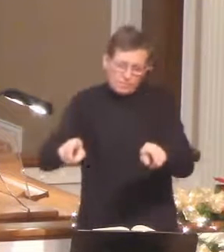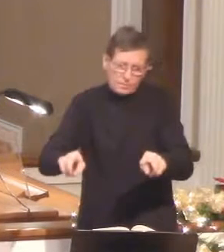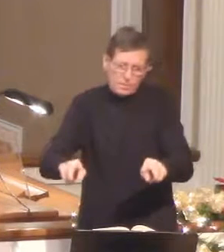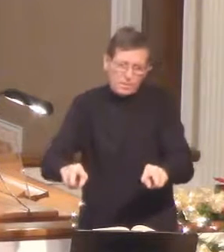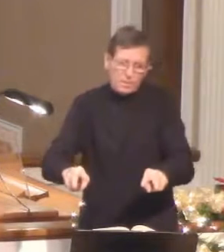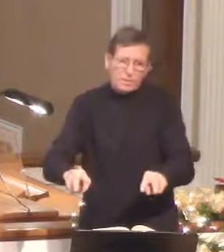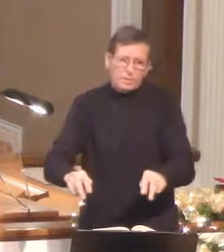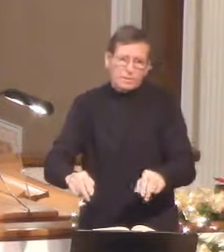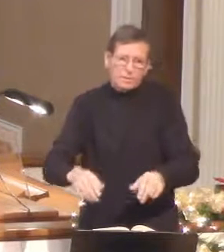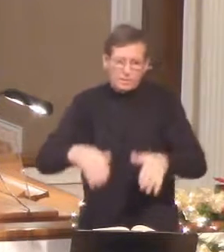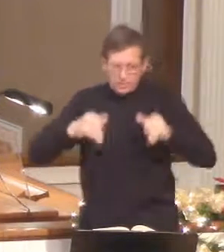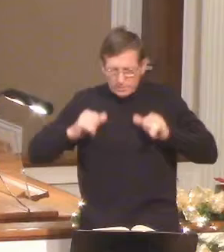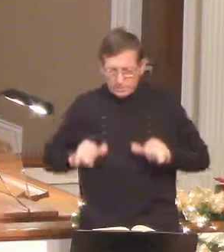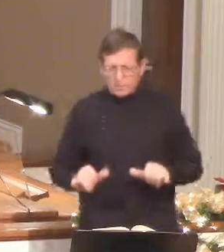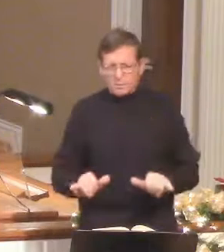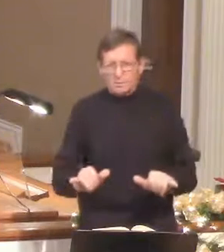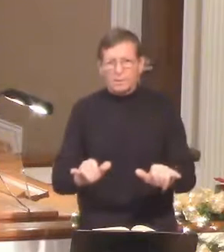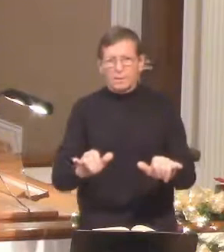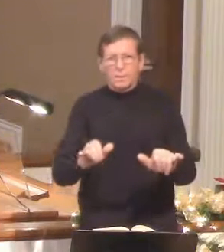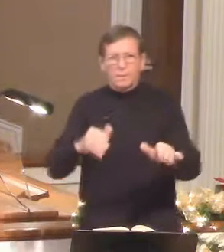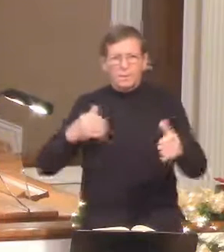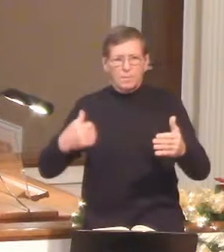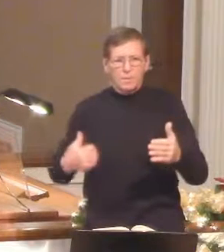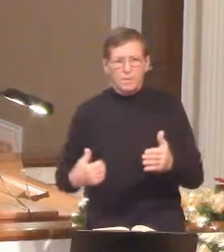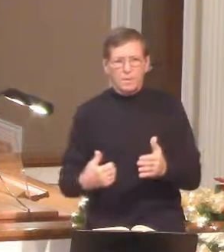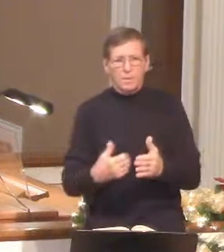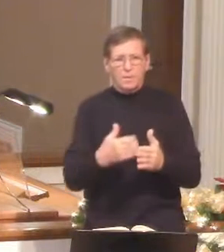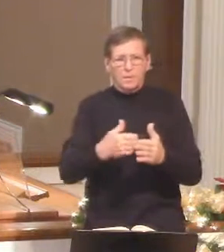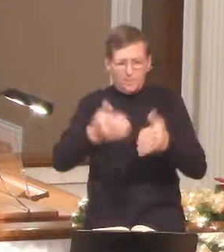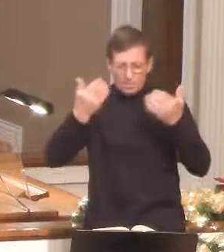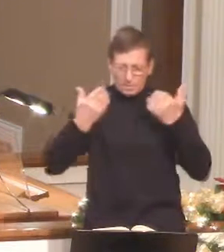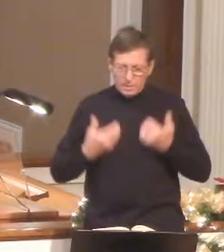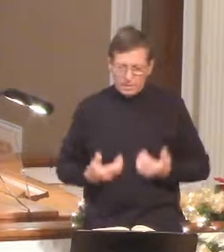and stay by my cradle